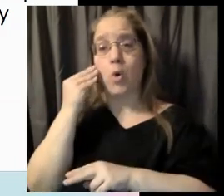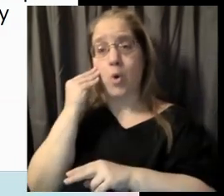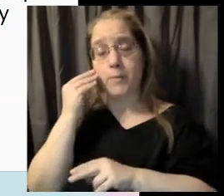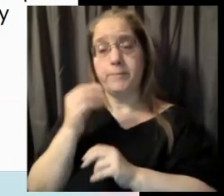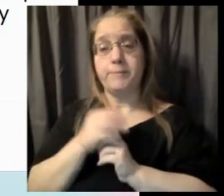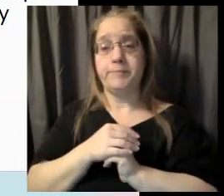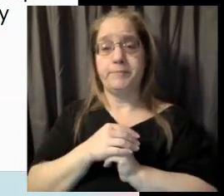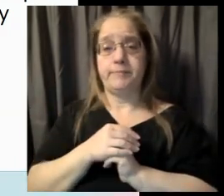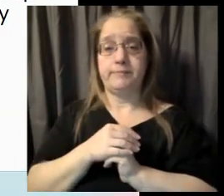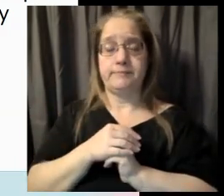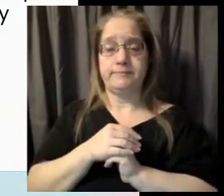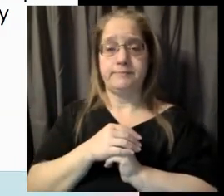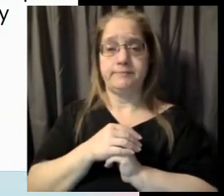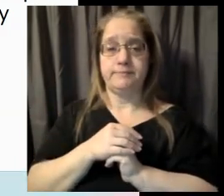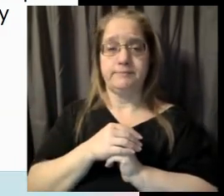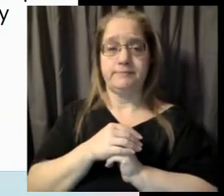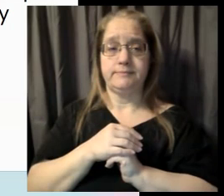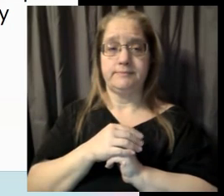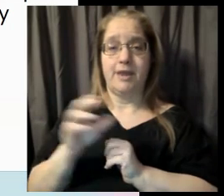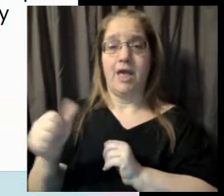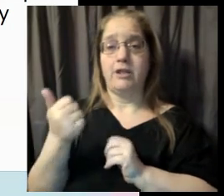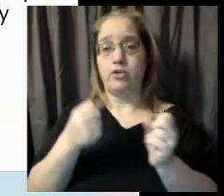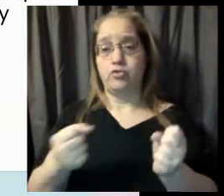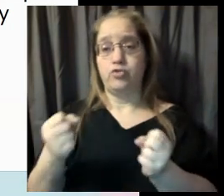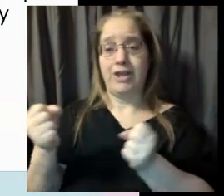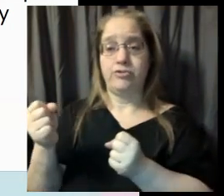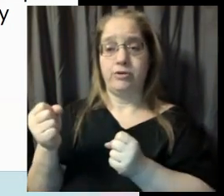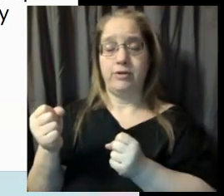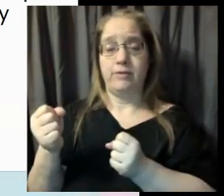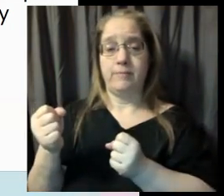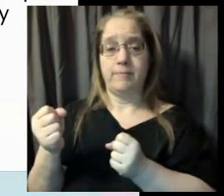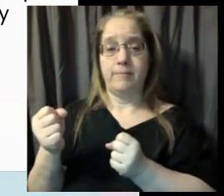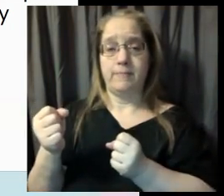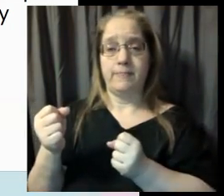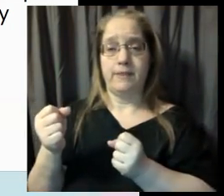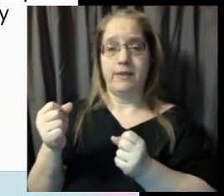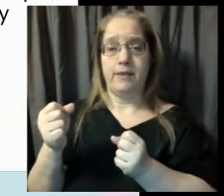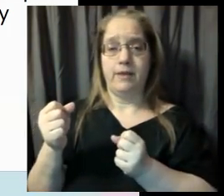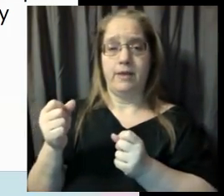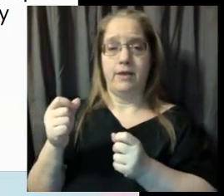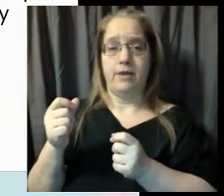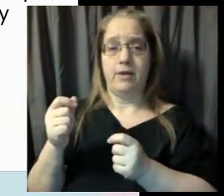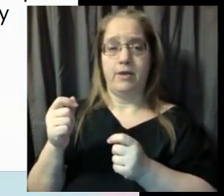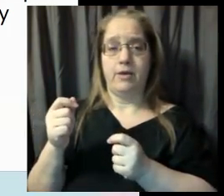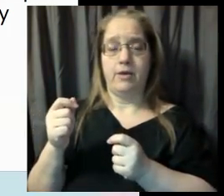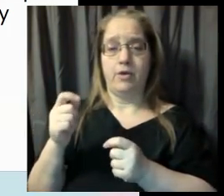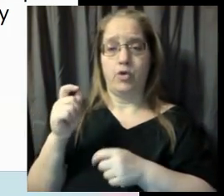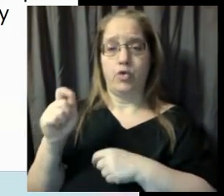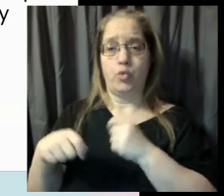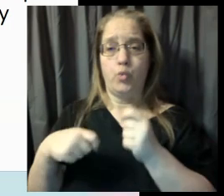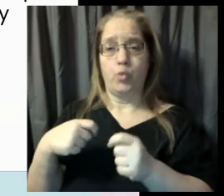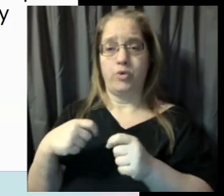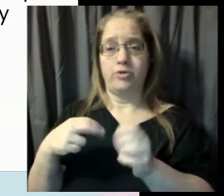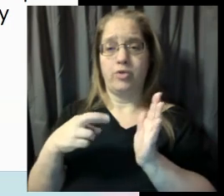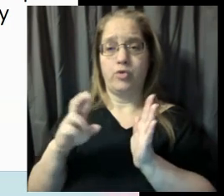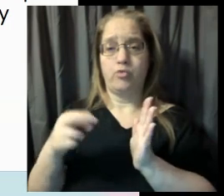them to remember what they need to do. Another strategy could be switching up roles. So you let the child be the one, pretend